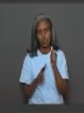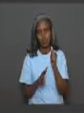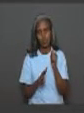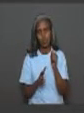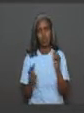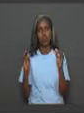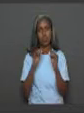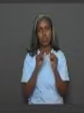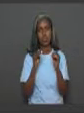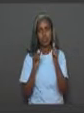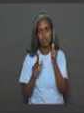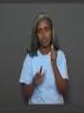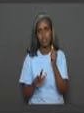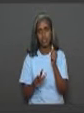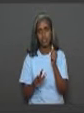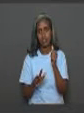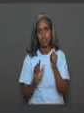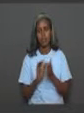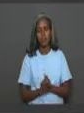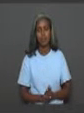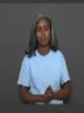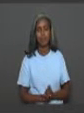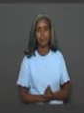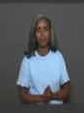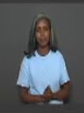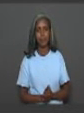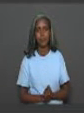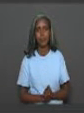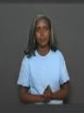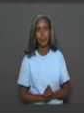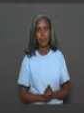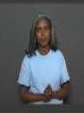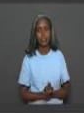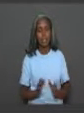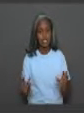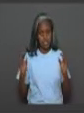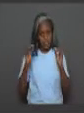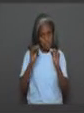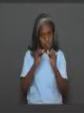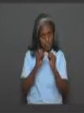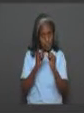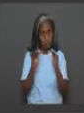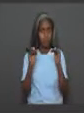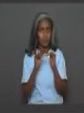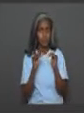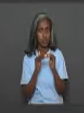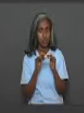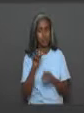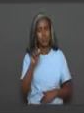A2, and A3. The sum is